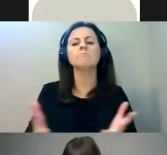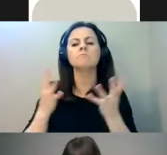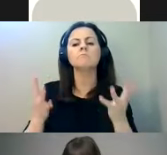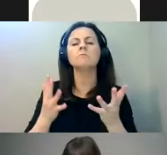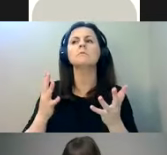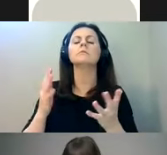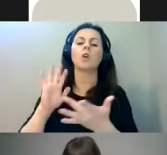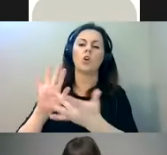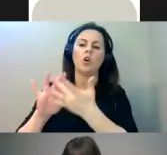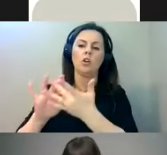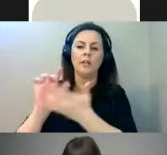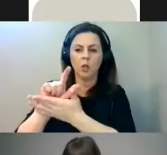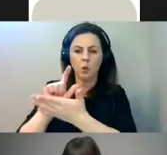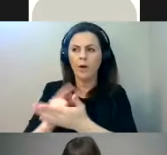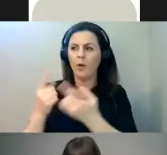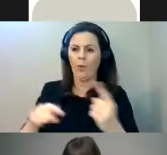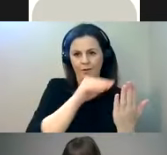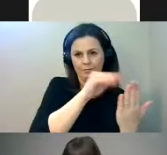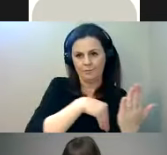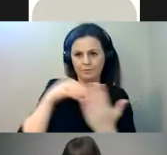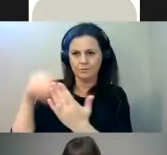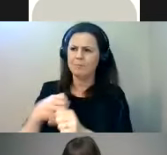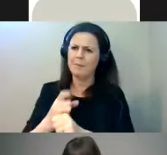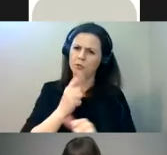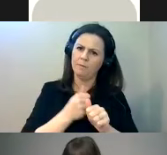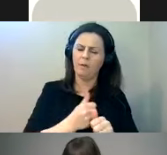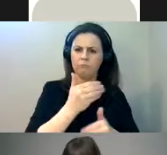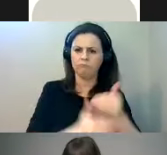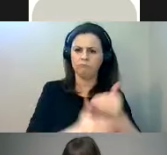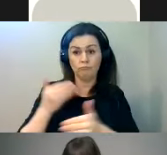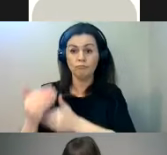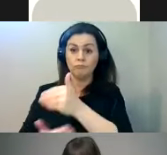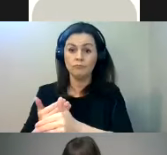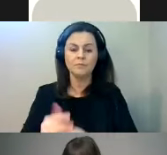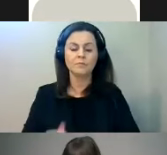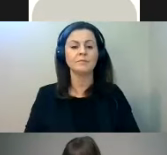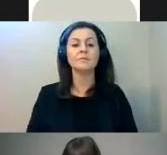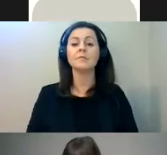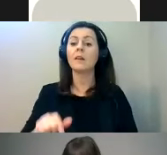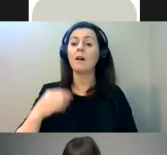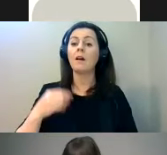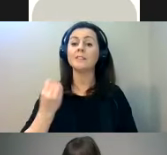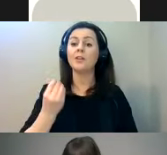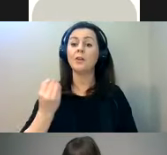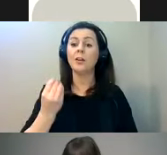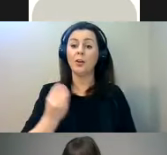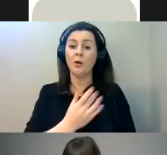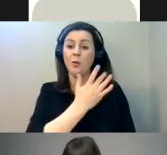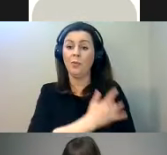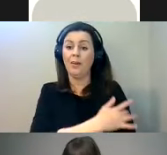these documents to ensure proper execution. Our province does not